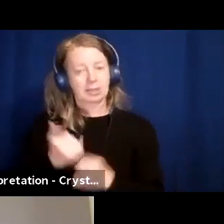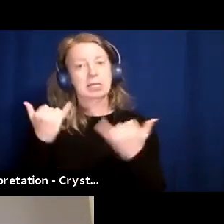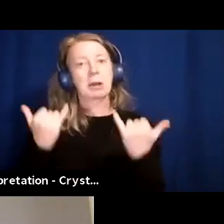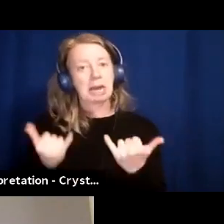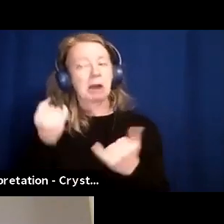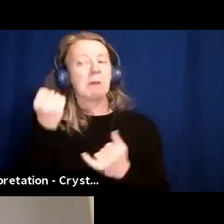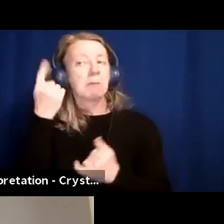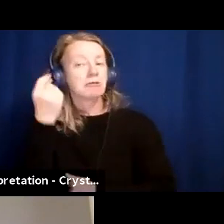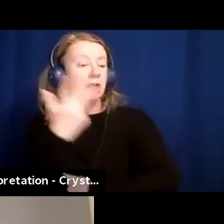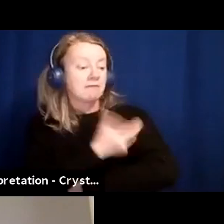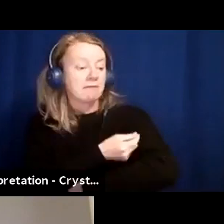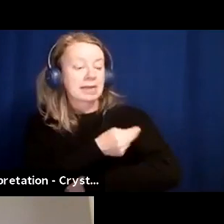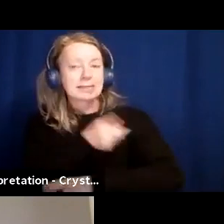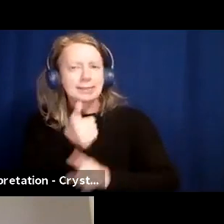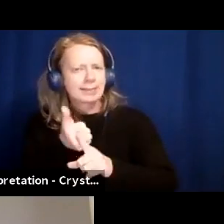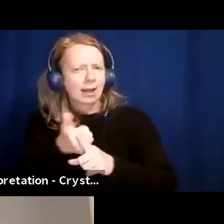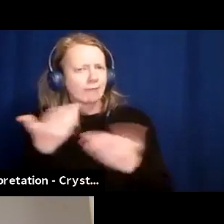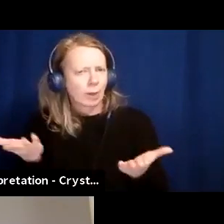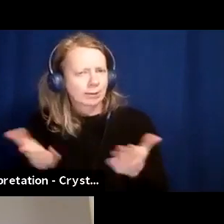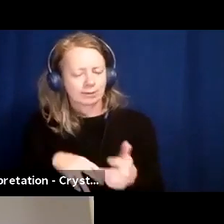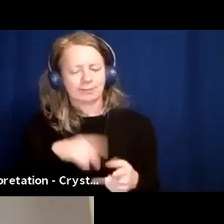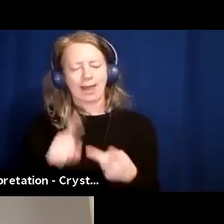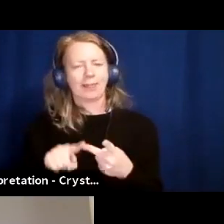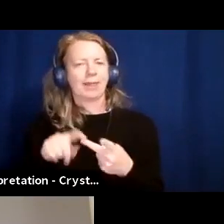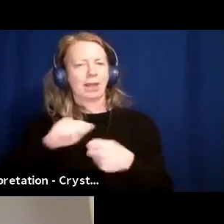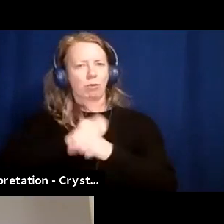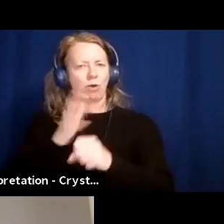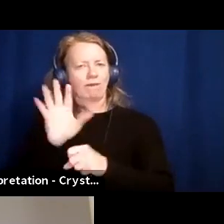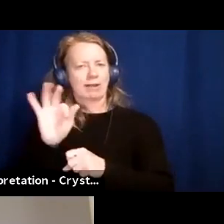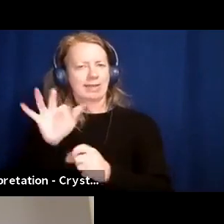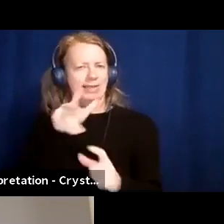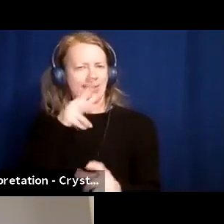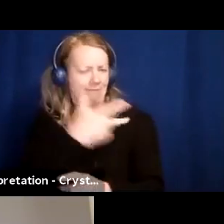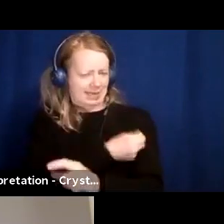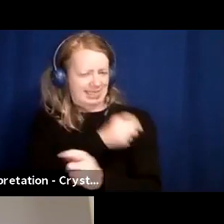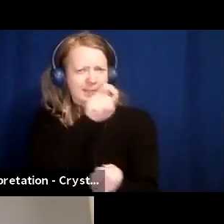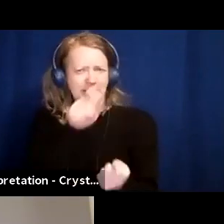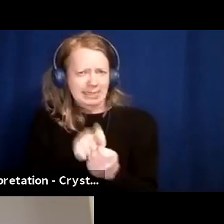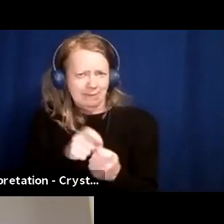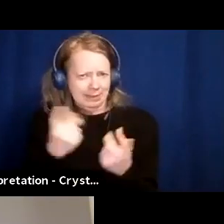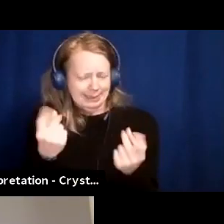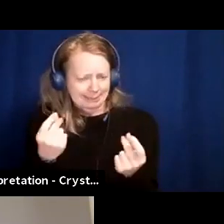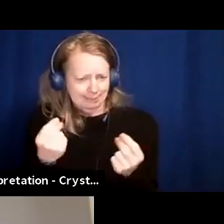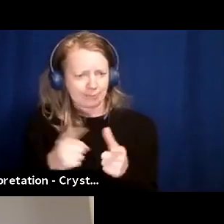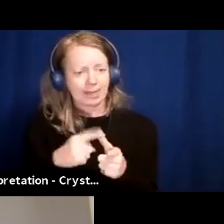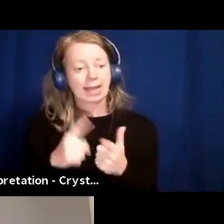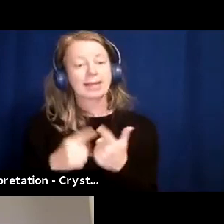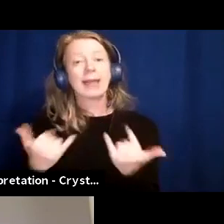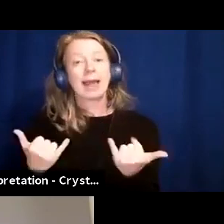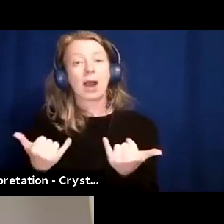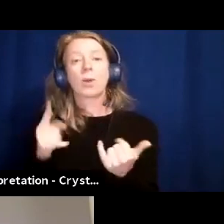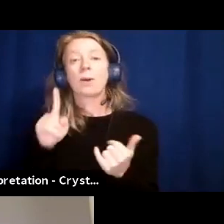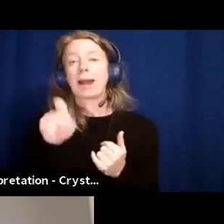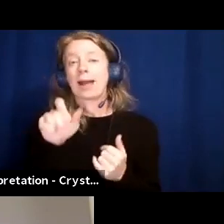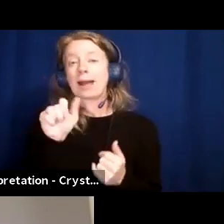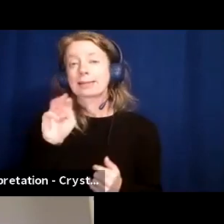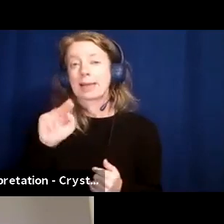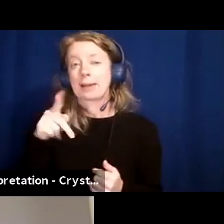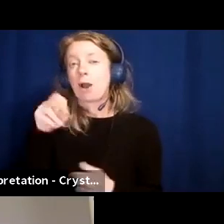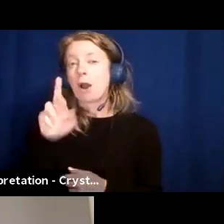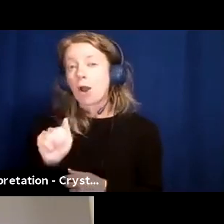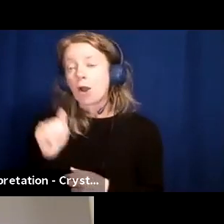the COVID-19 vaccine is specifically, Amparo, I want to ask you, if I am deciding to get the vaccine, can you explain